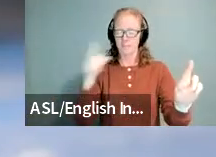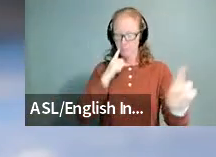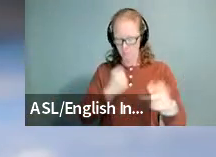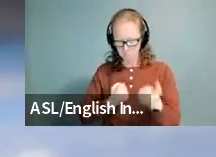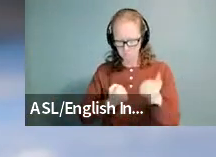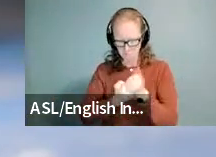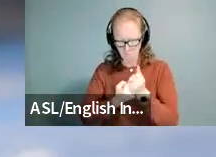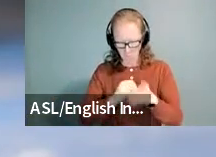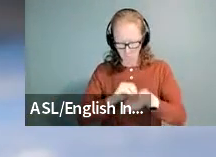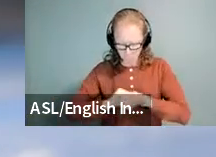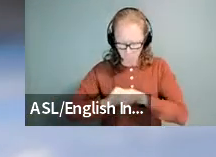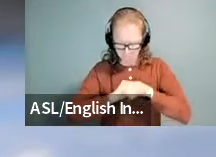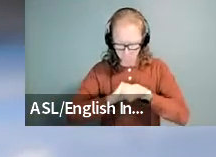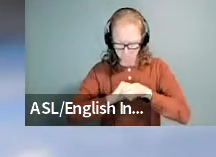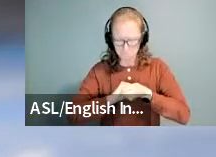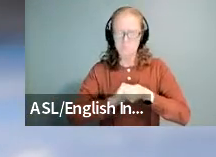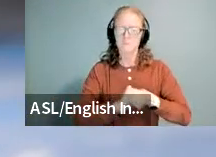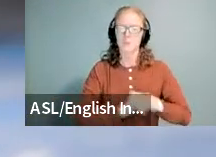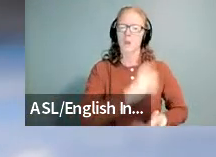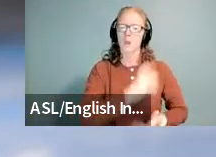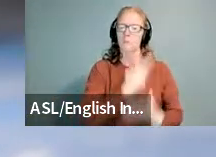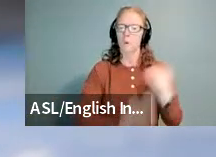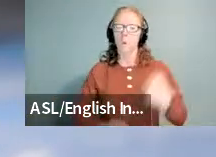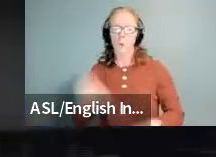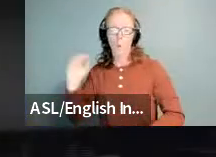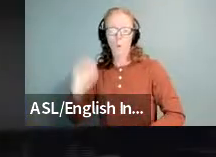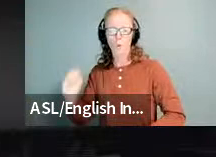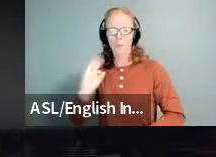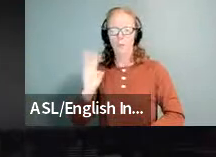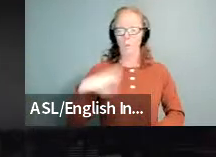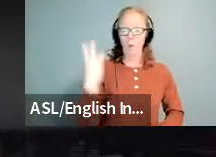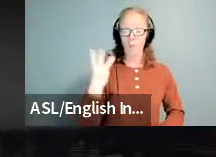replacement that brings the values of both Oregon and Washington to life.